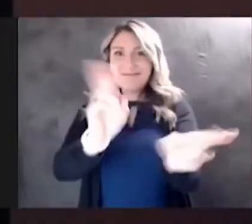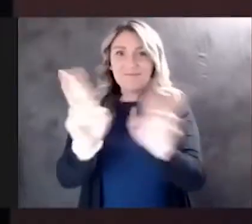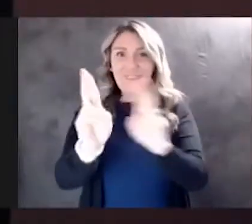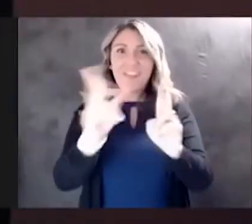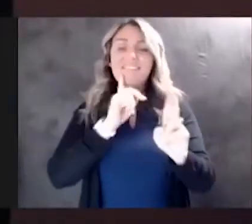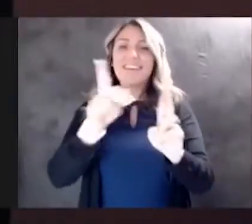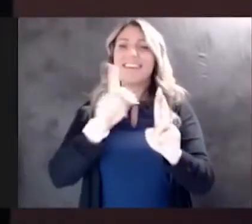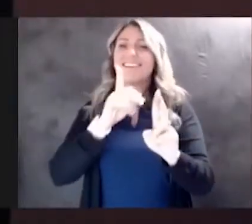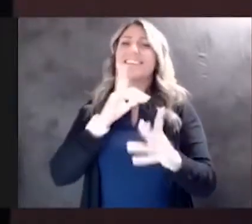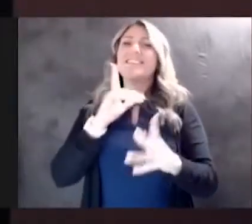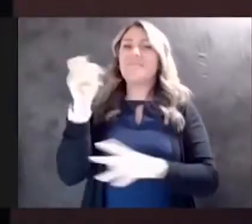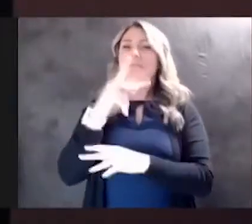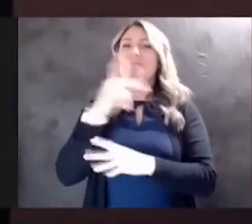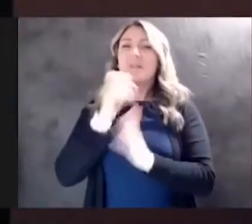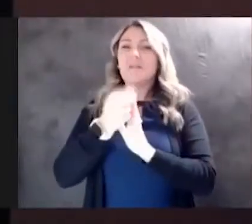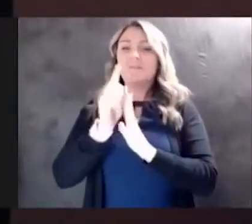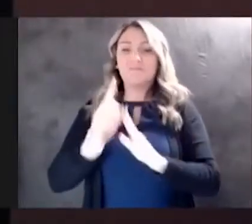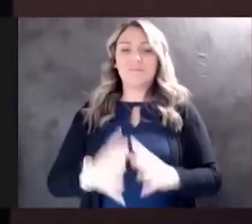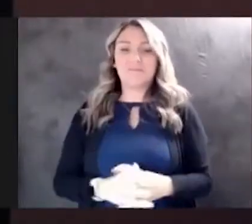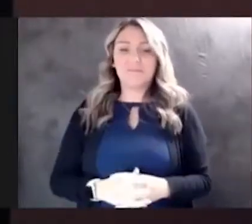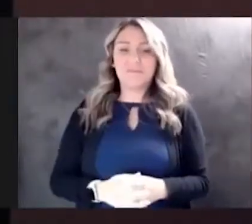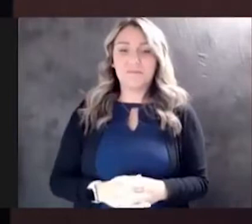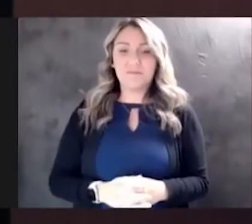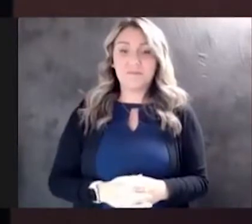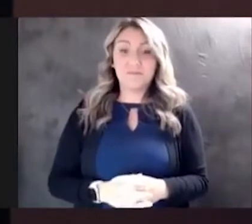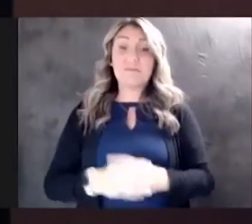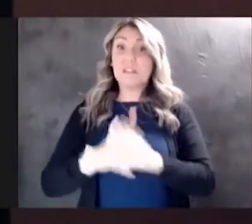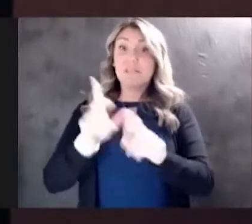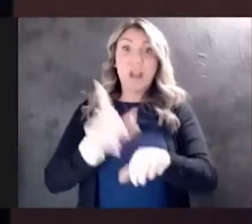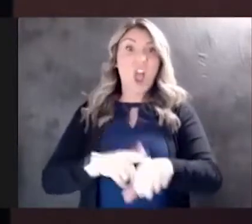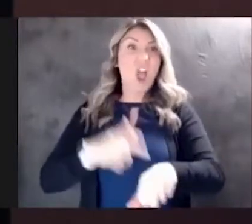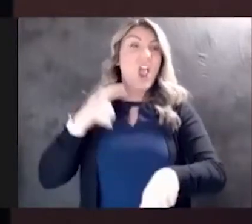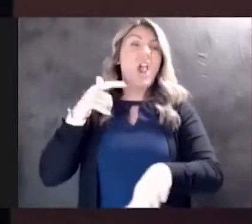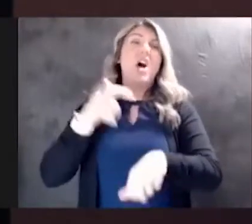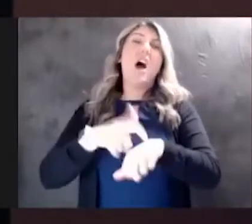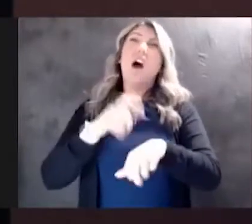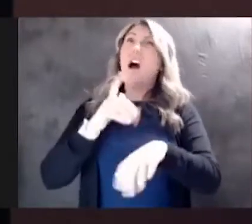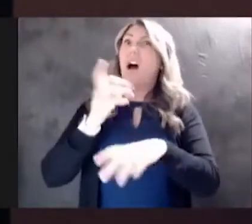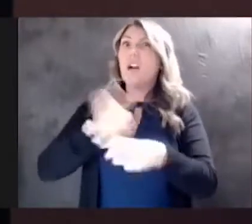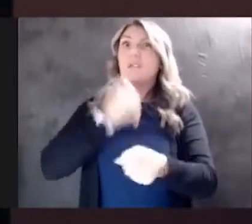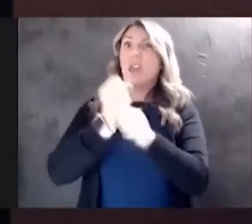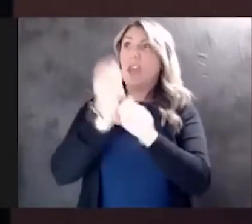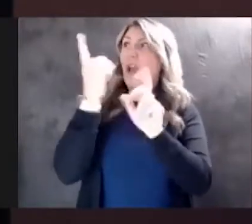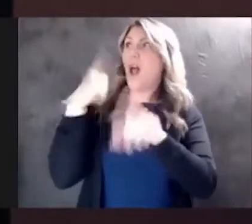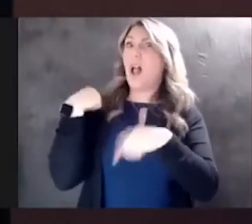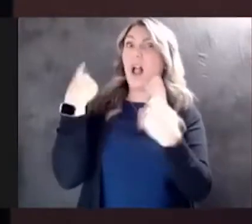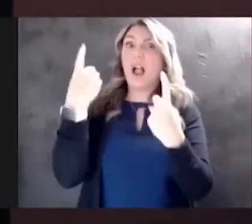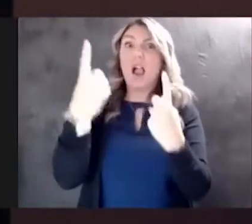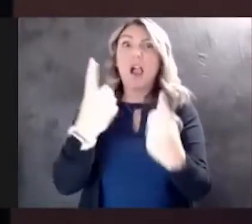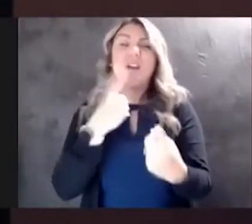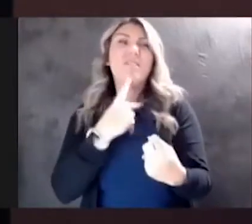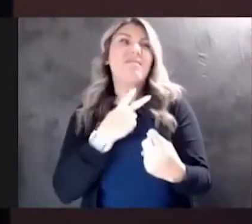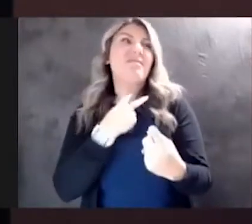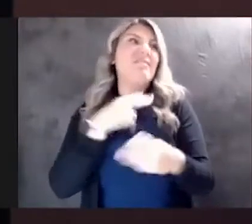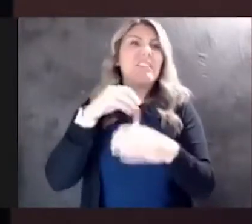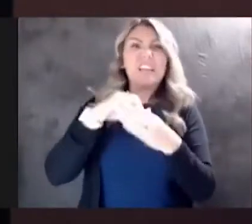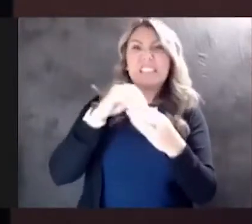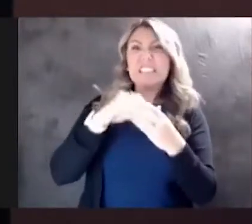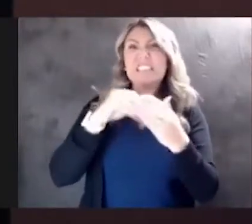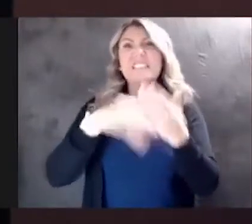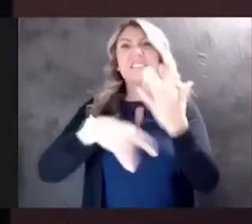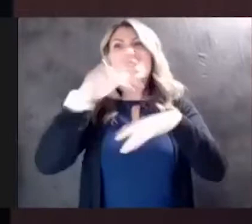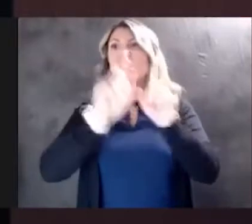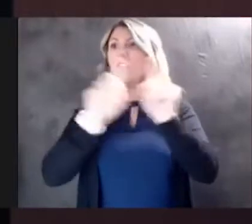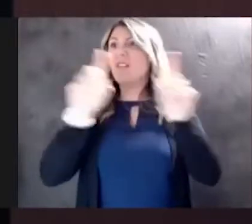with you in just a moment. So it has been a long year for many of us, stuck inside, social distance from friends and family. But